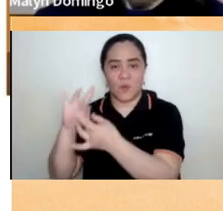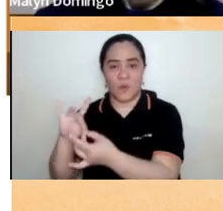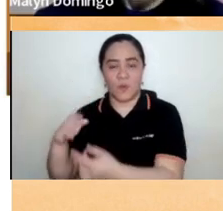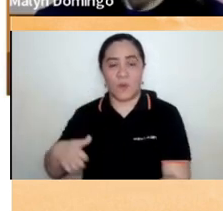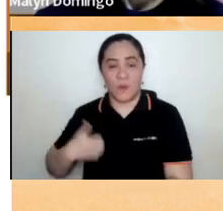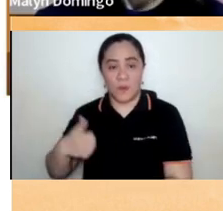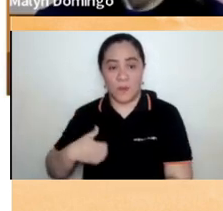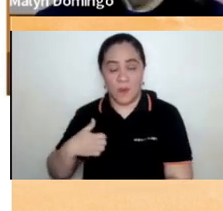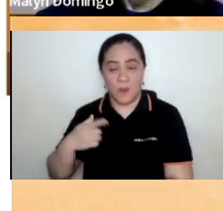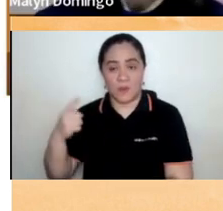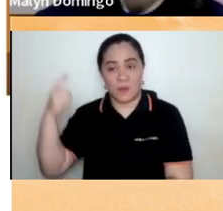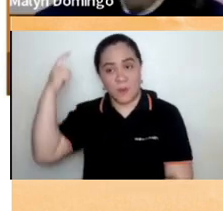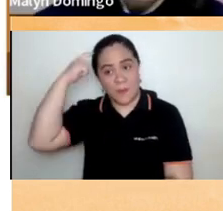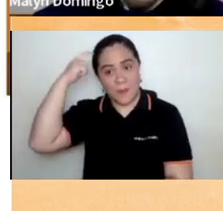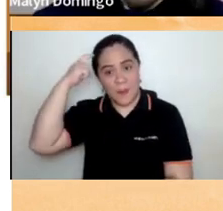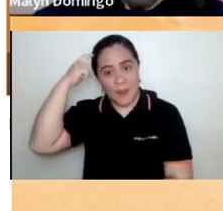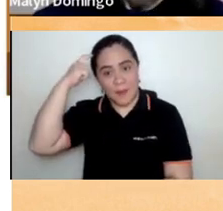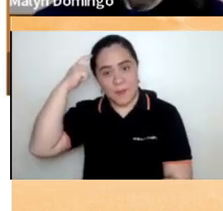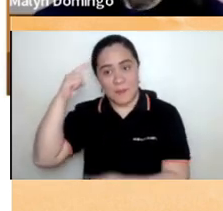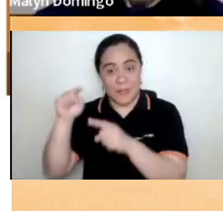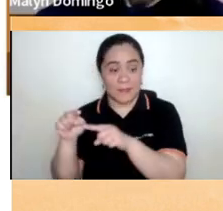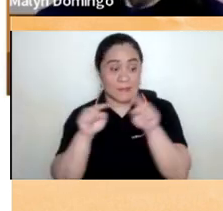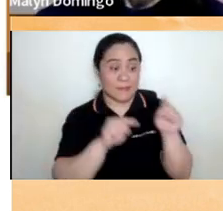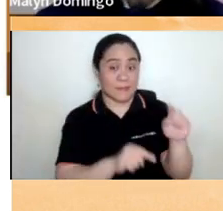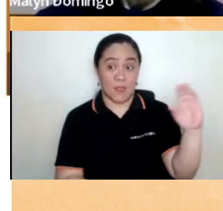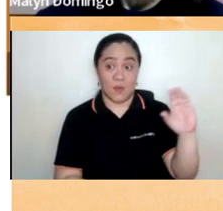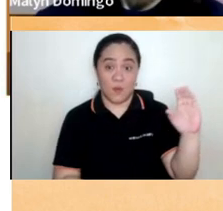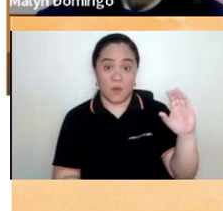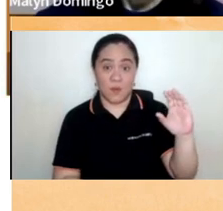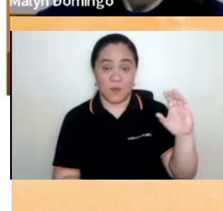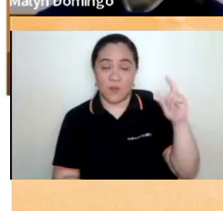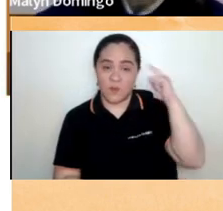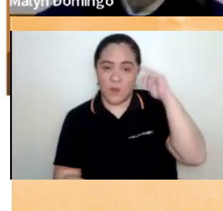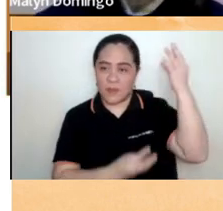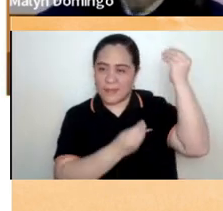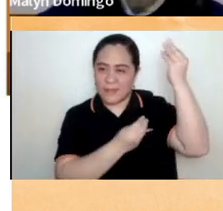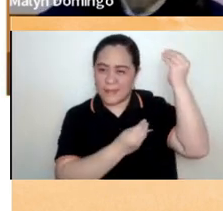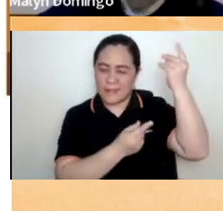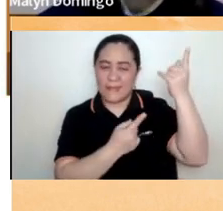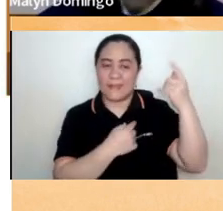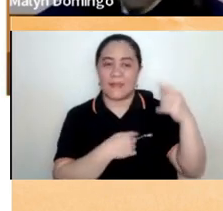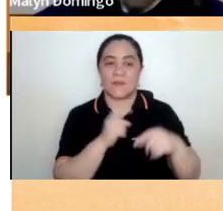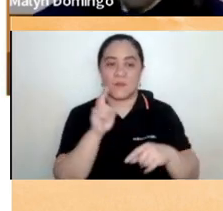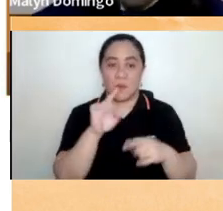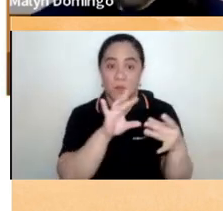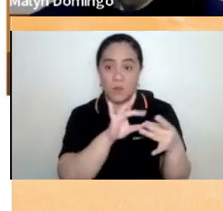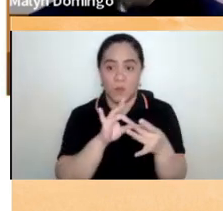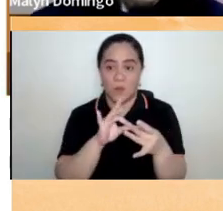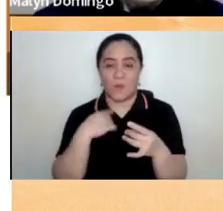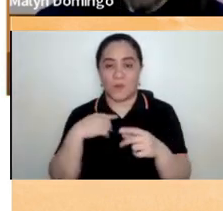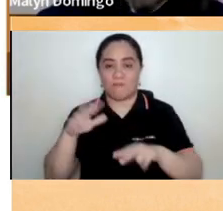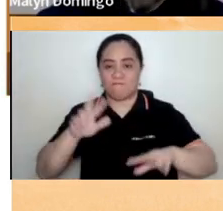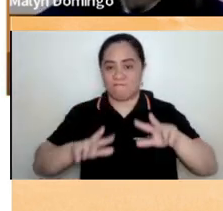the cortex is the thinking brain. And both parts of the brain can give rise to anxiety. In